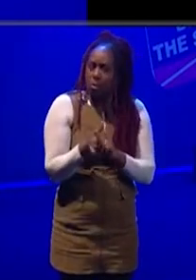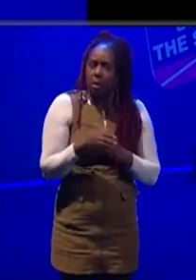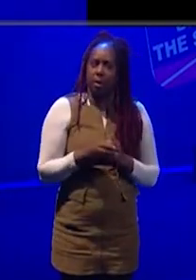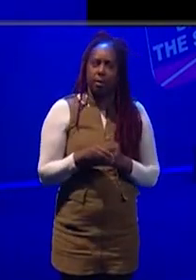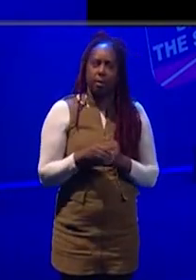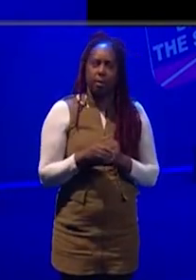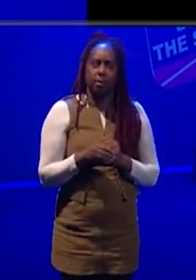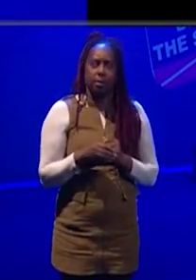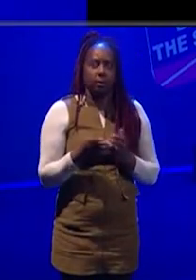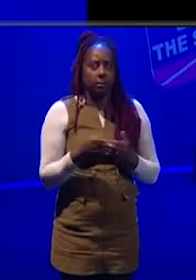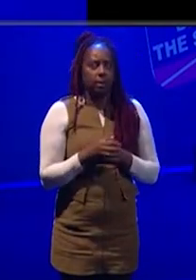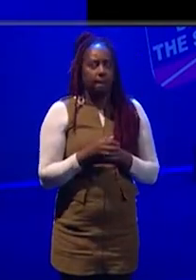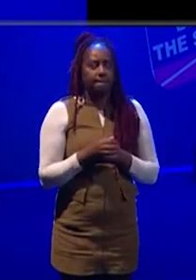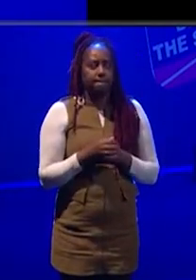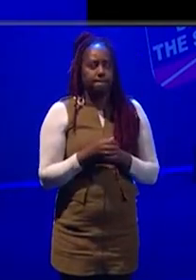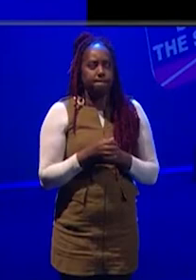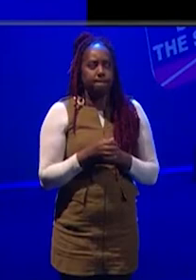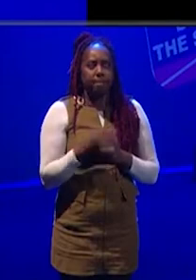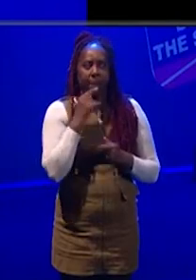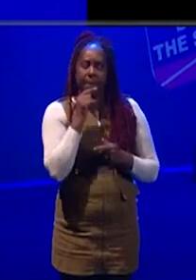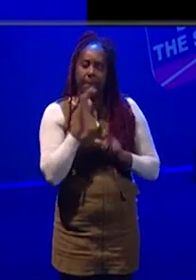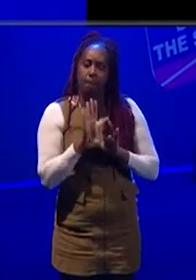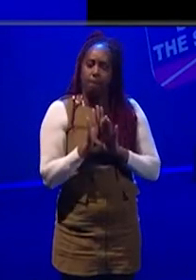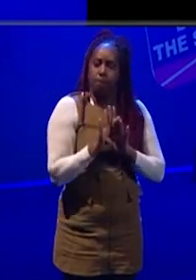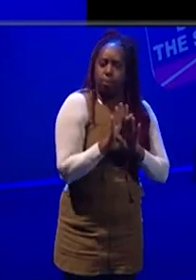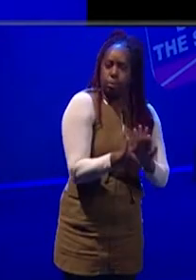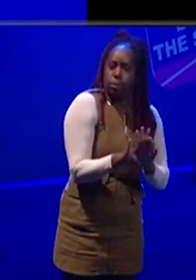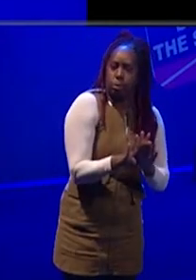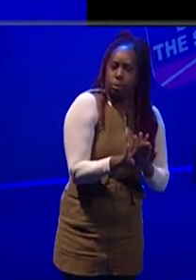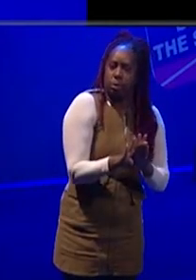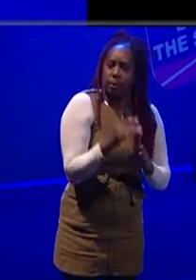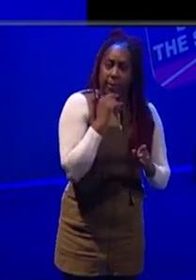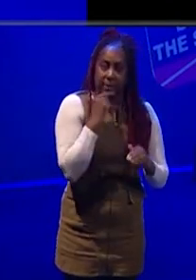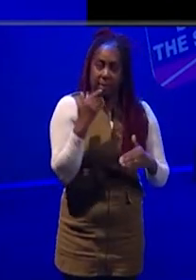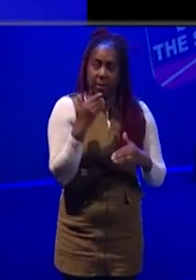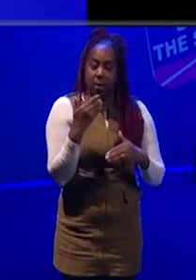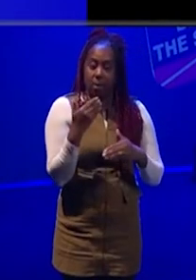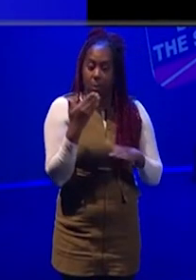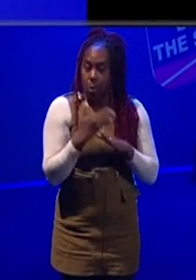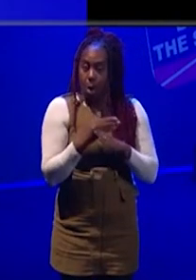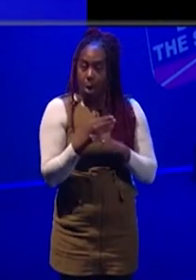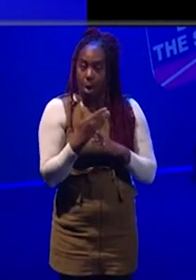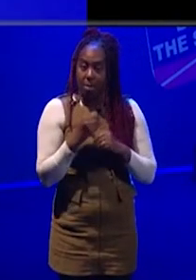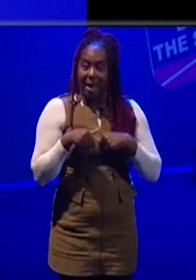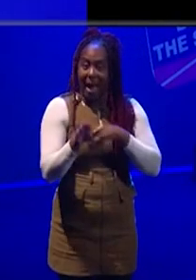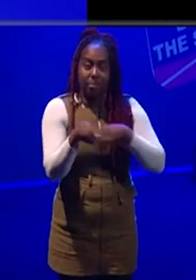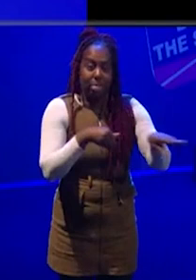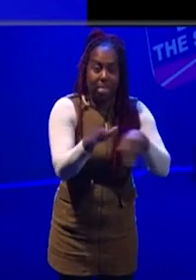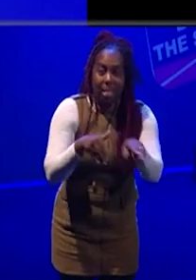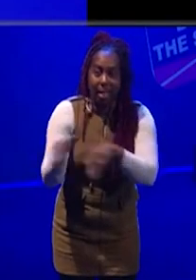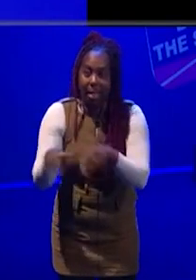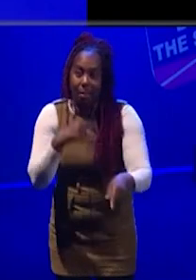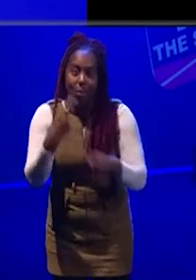I see in particular, I think, a push to get work out fast without care and attention to